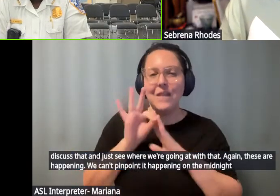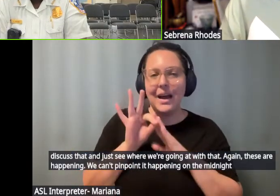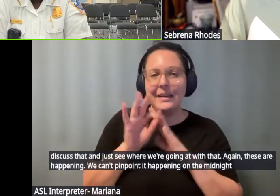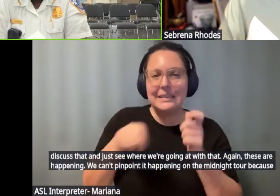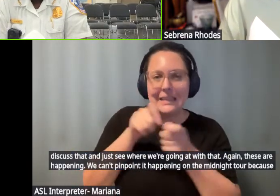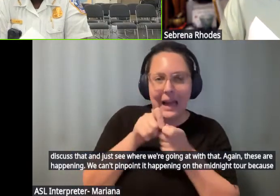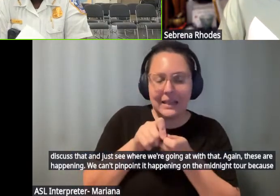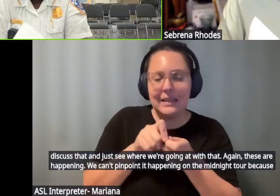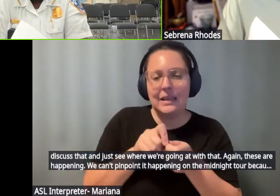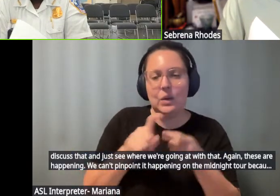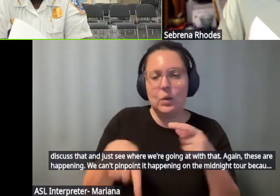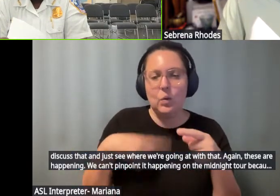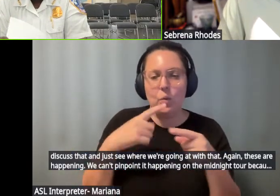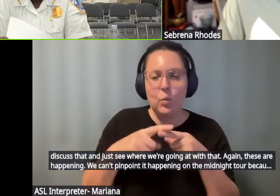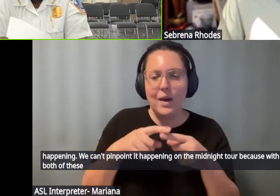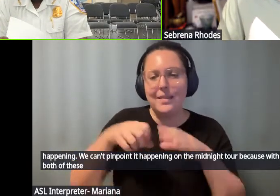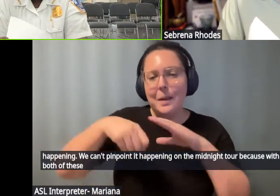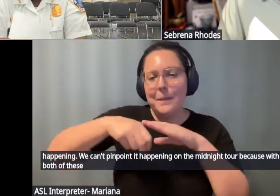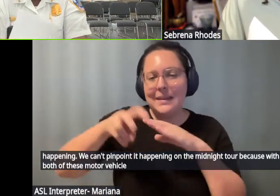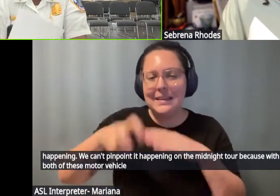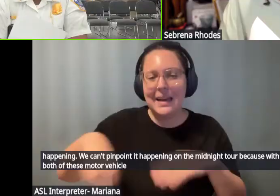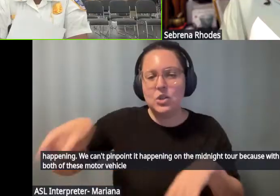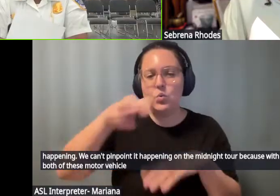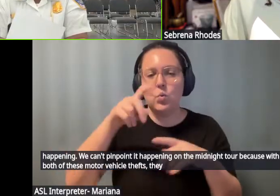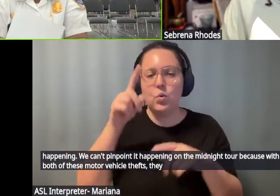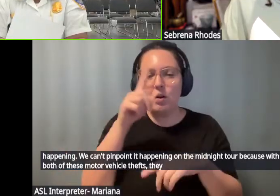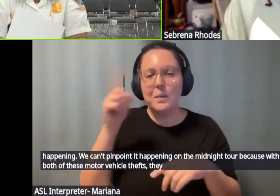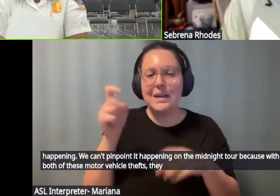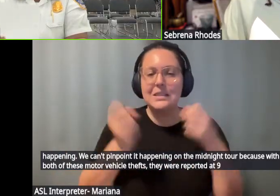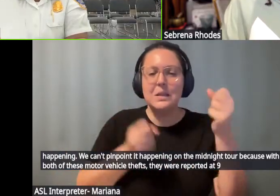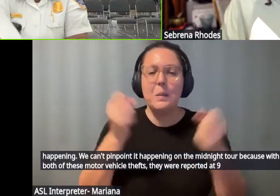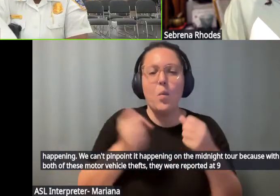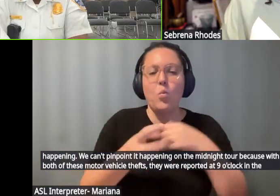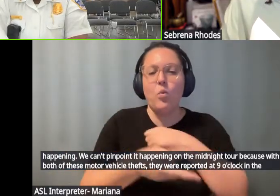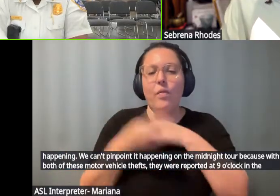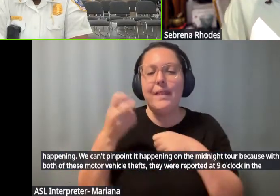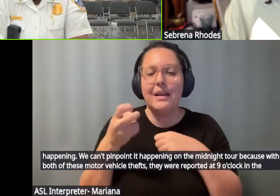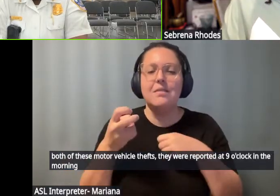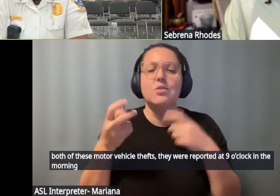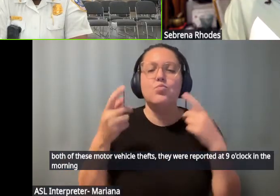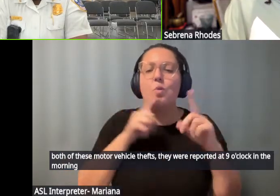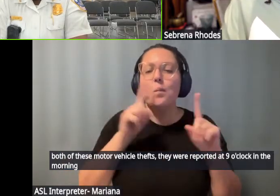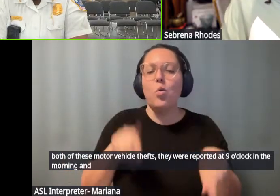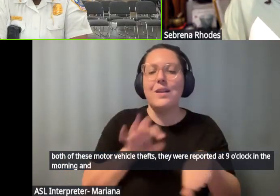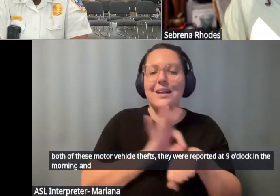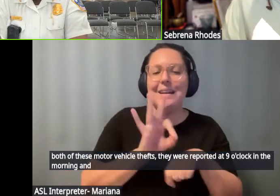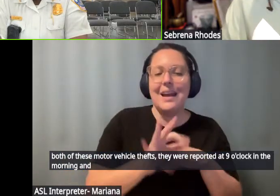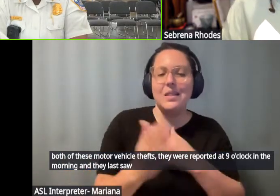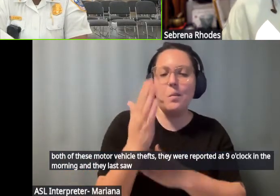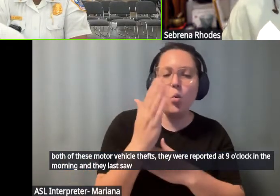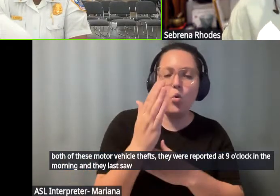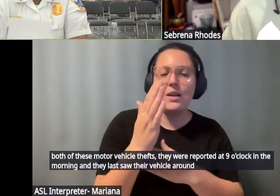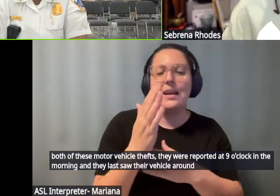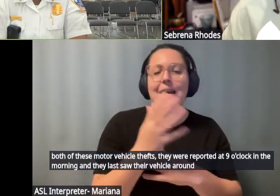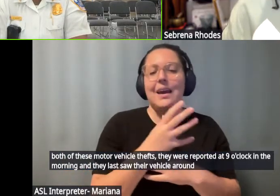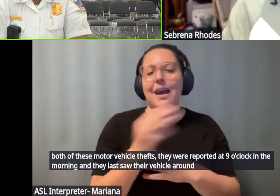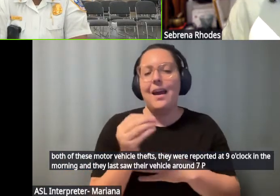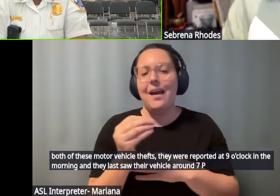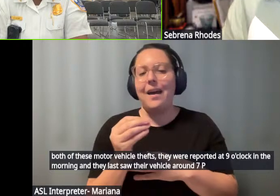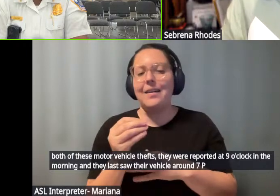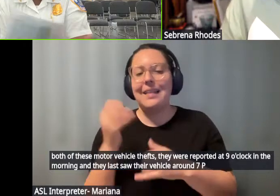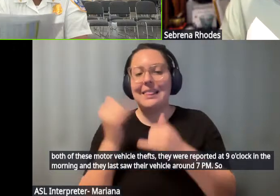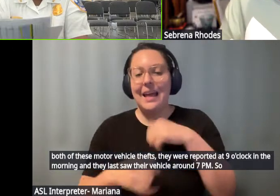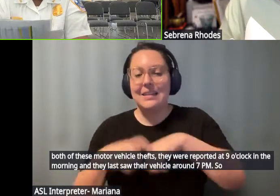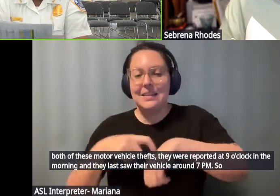with both of these motor vehicle thefts, they were reported at 9 o'clock in the morning. And they last saw their vehicle around 7 p.m. So